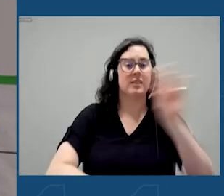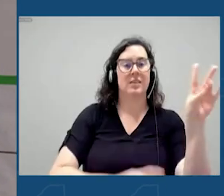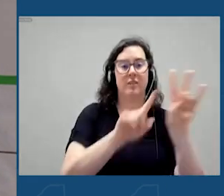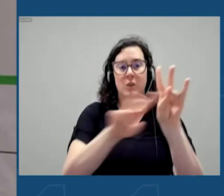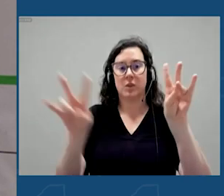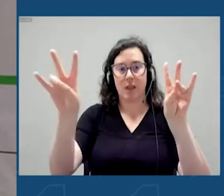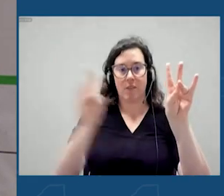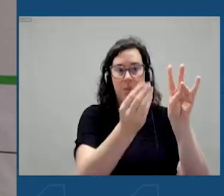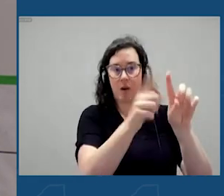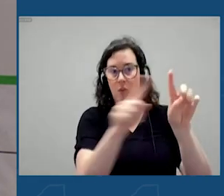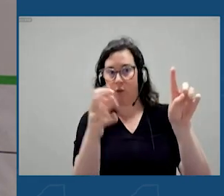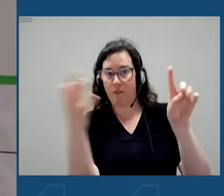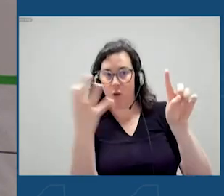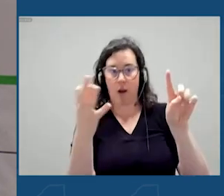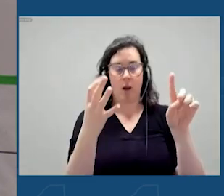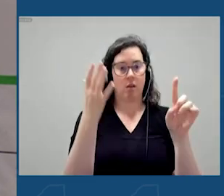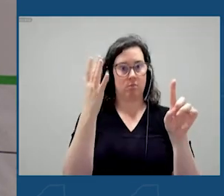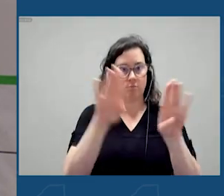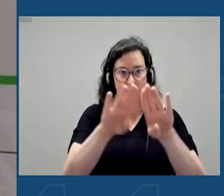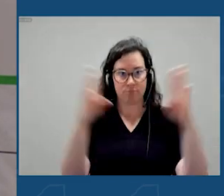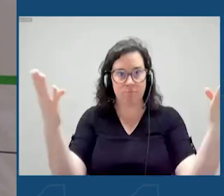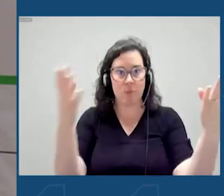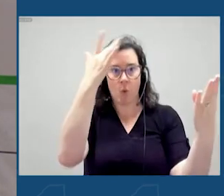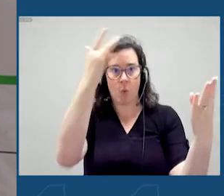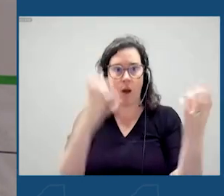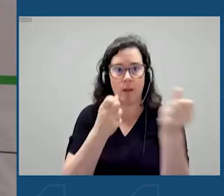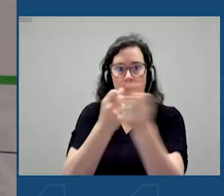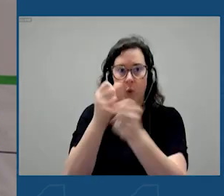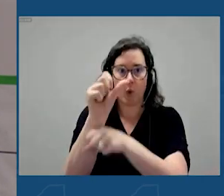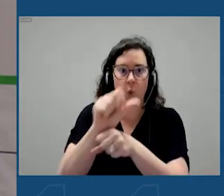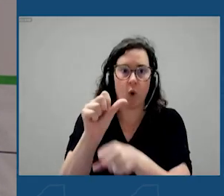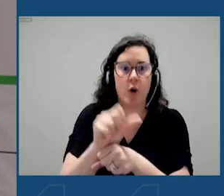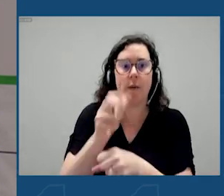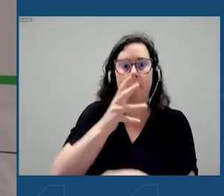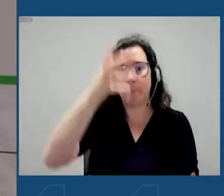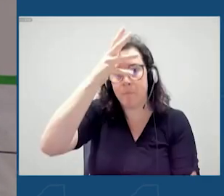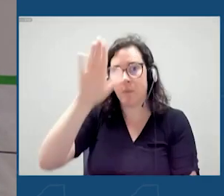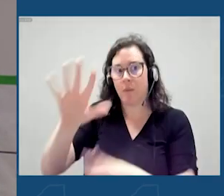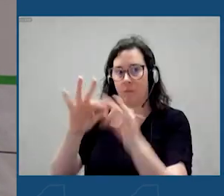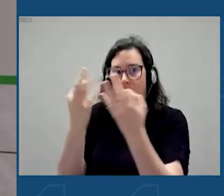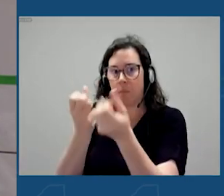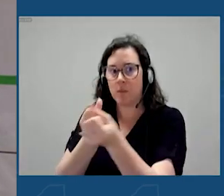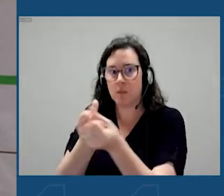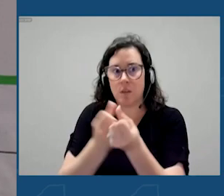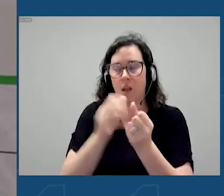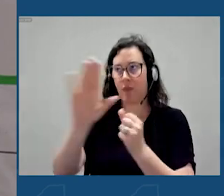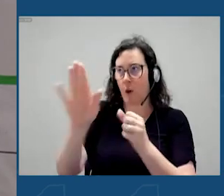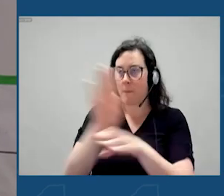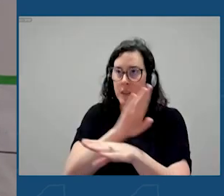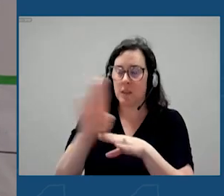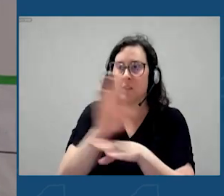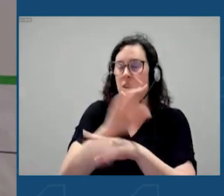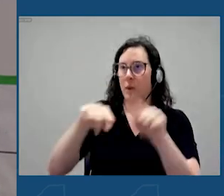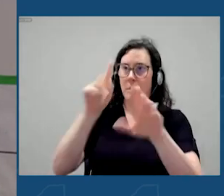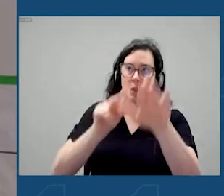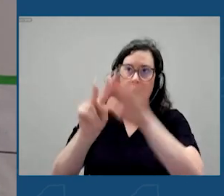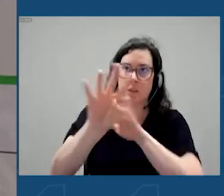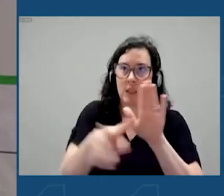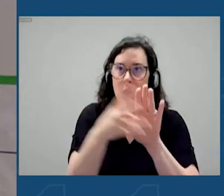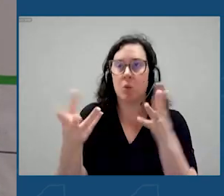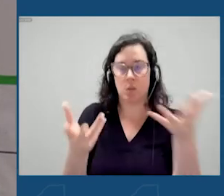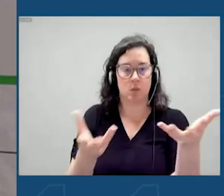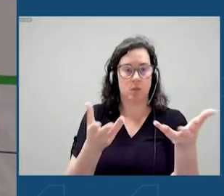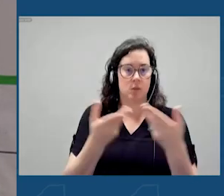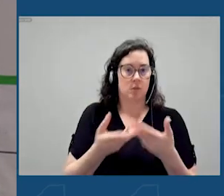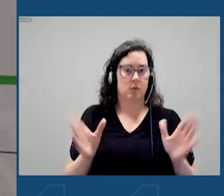through Friday, to support working parents and their families' busy and often unpredictable schedules. We create beautiful spaces like